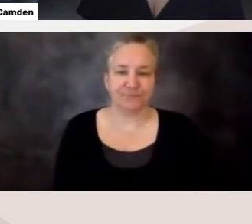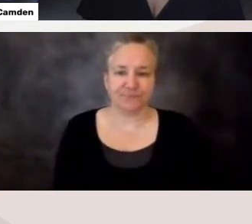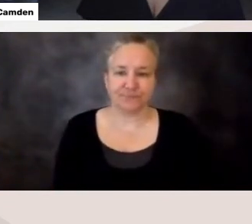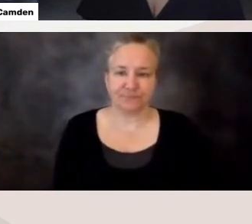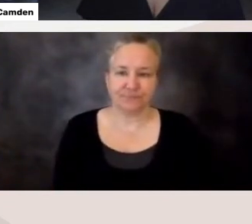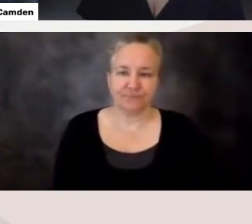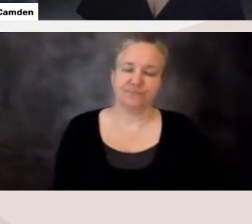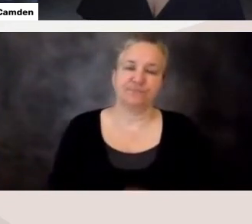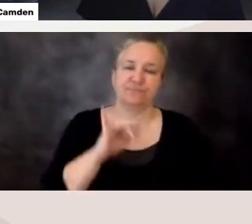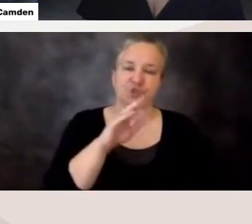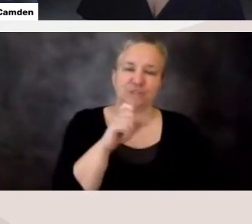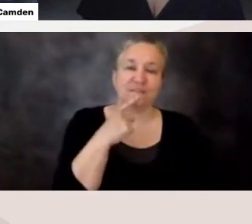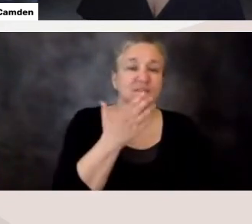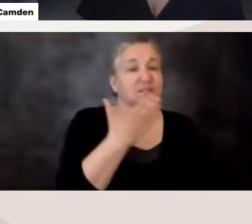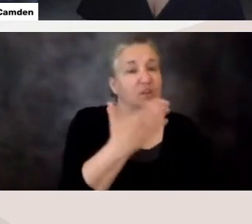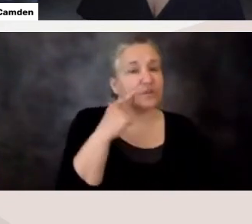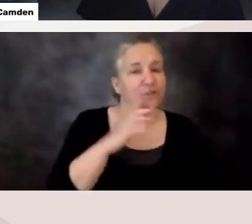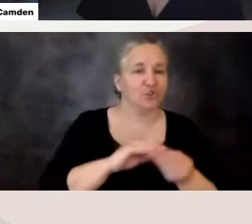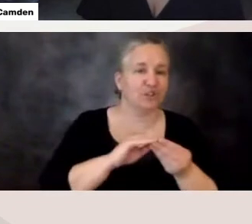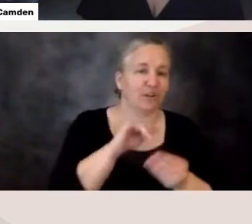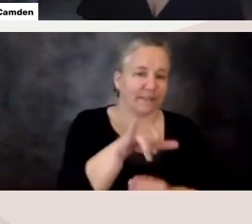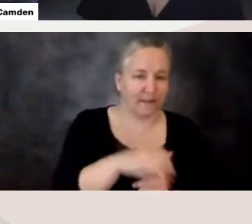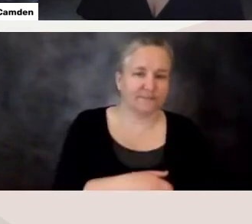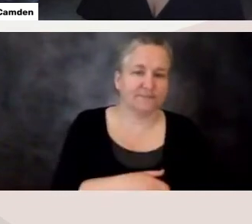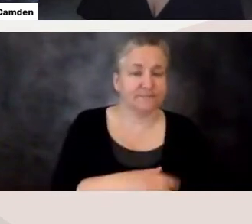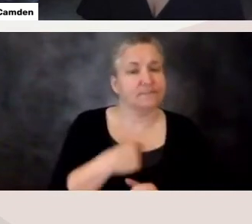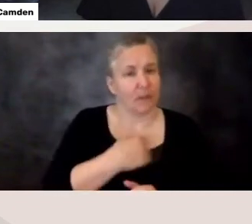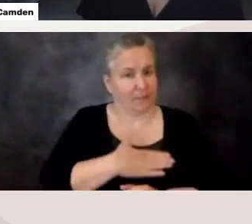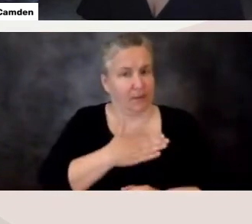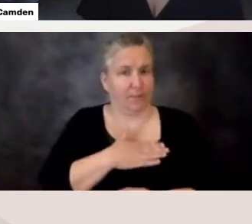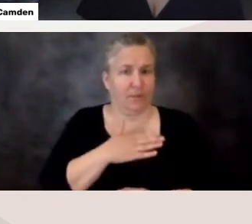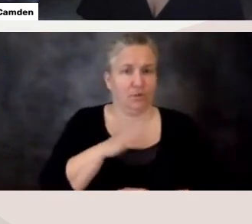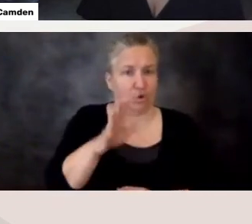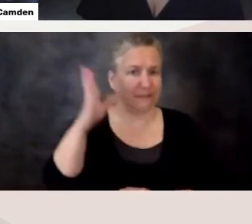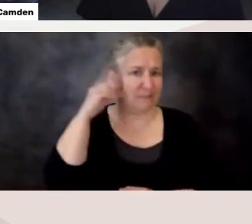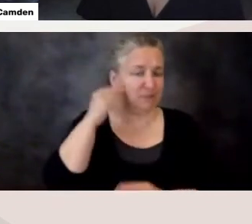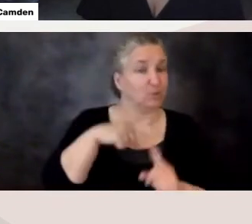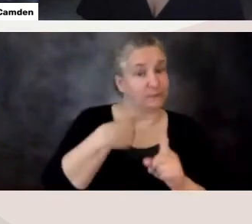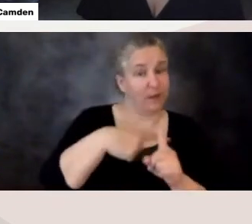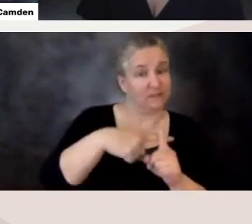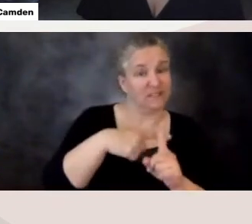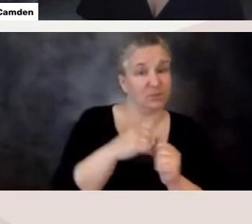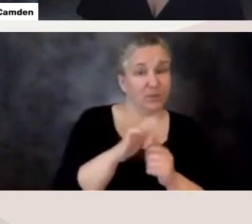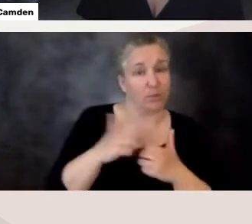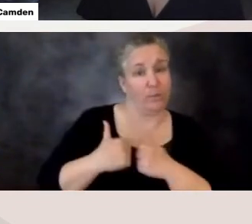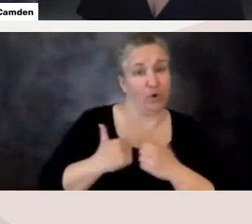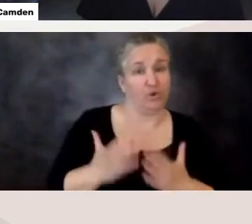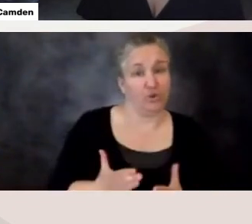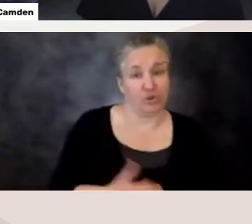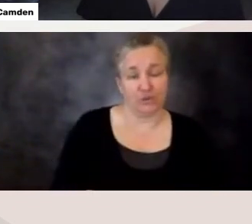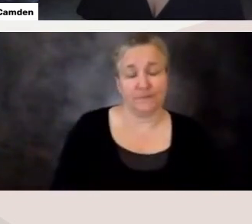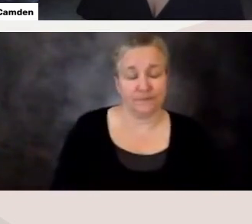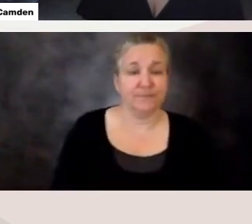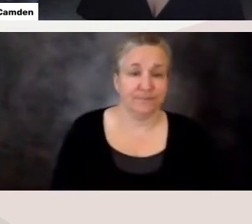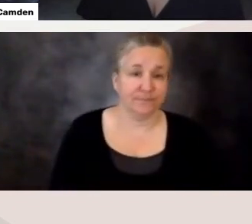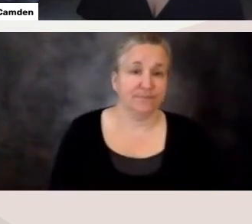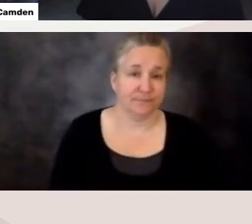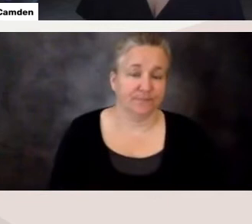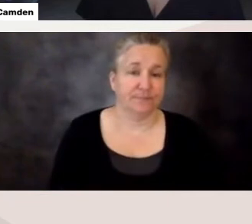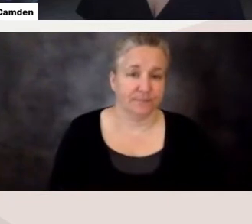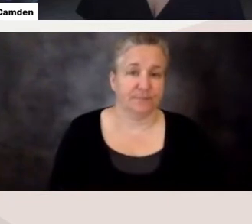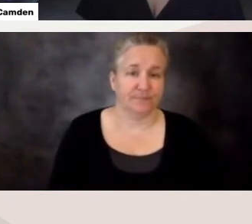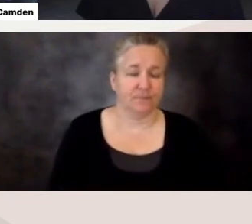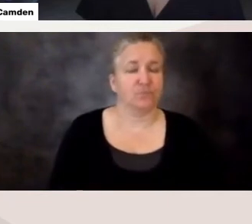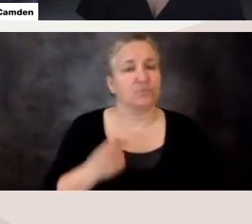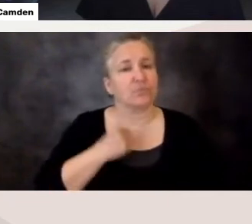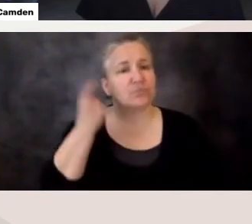Thanks for sharing that. And I'm glad you had a positive experience with your partner. I'm